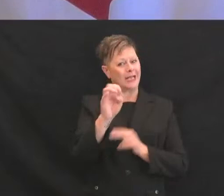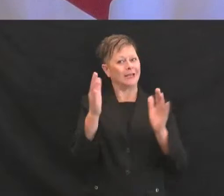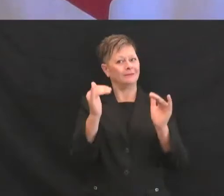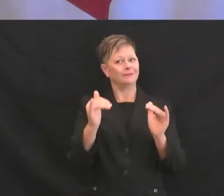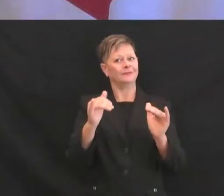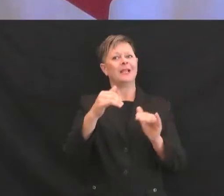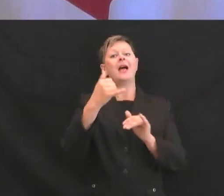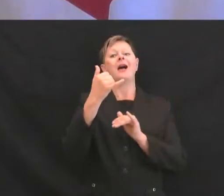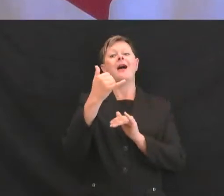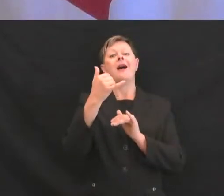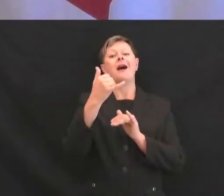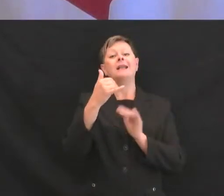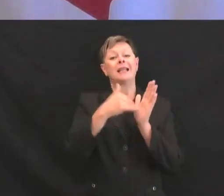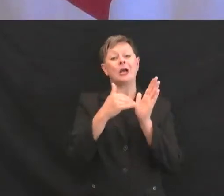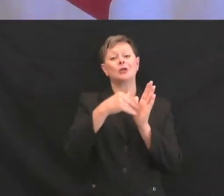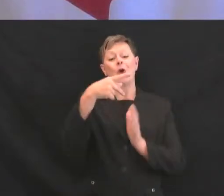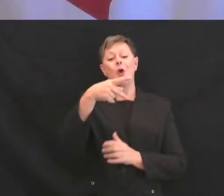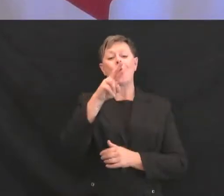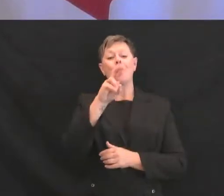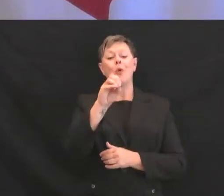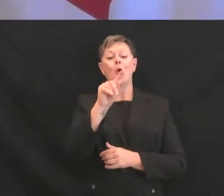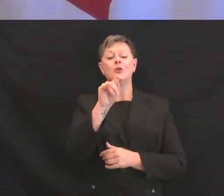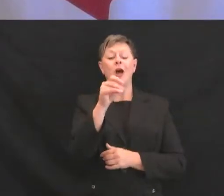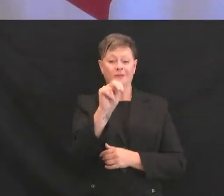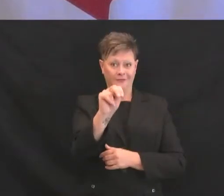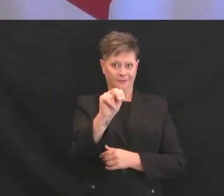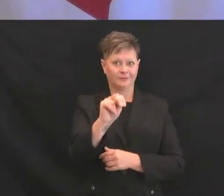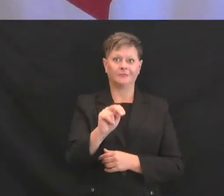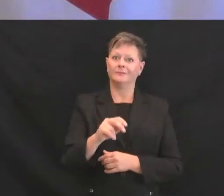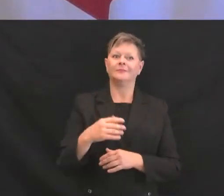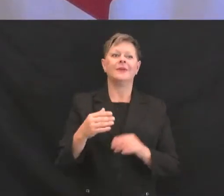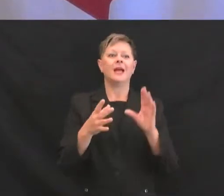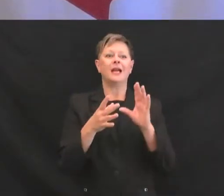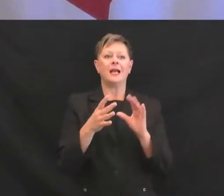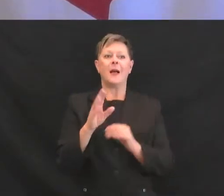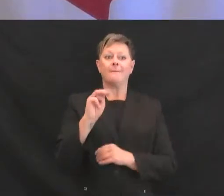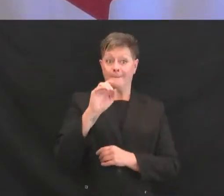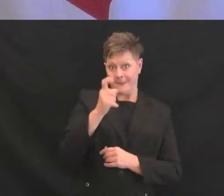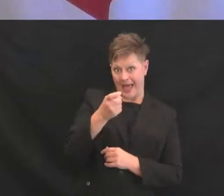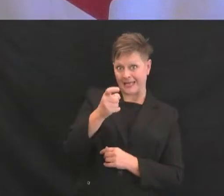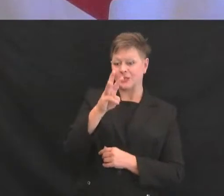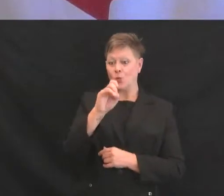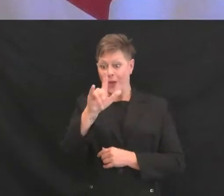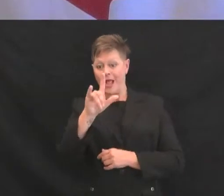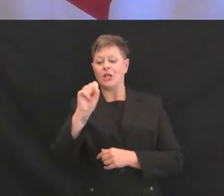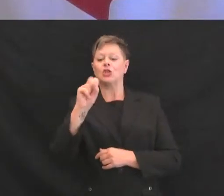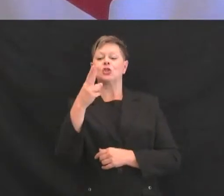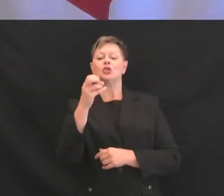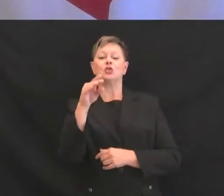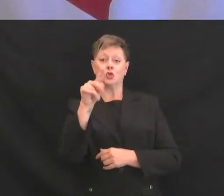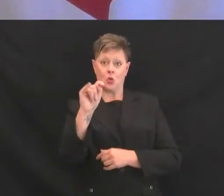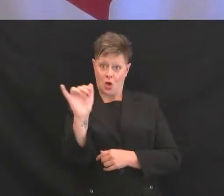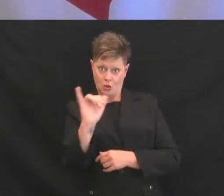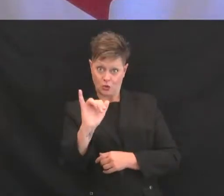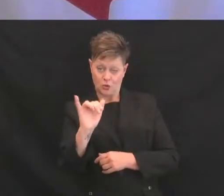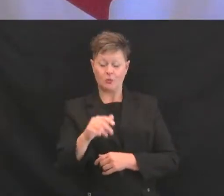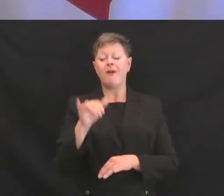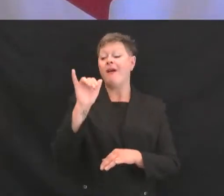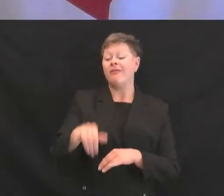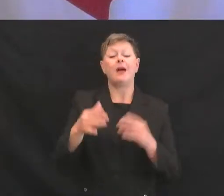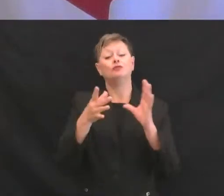Maxwell Short. The citations will be read before the O&L presentation. However, I ask you to bear with